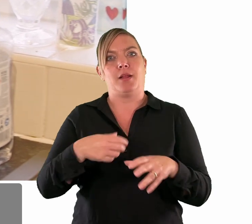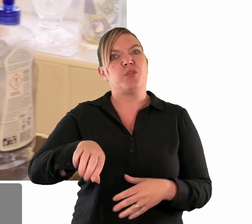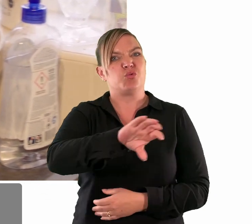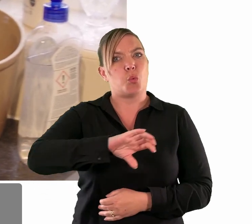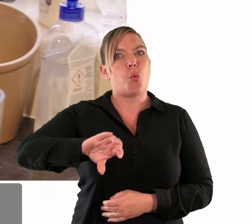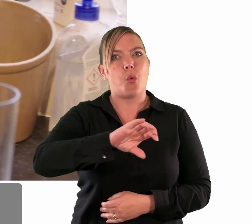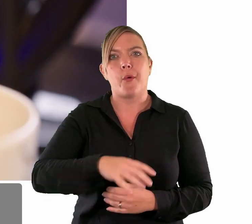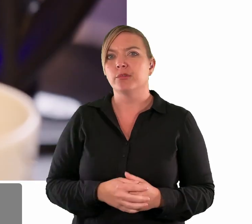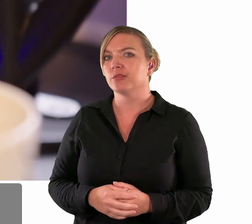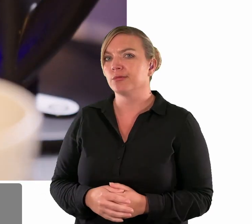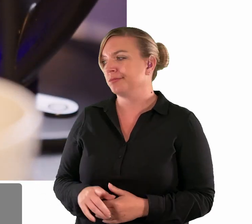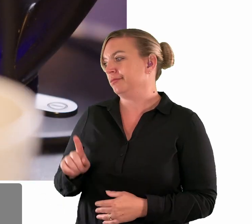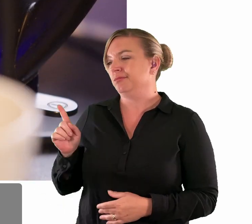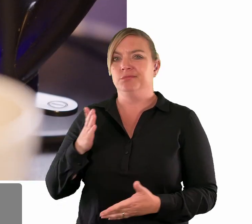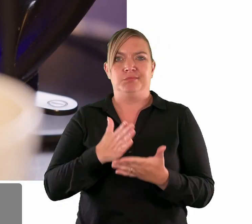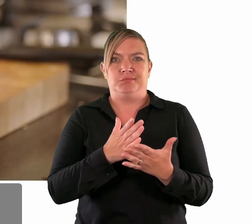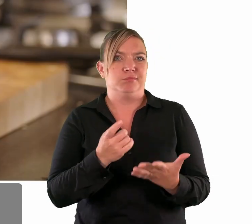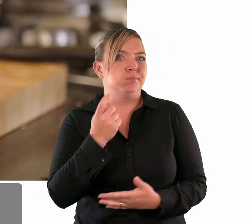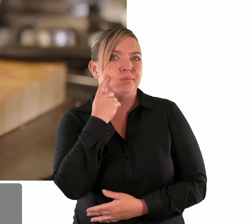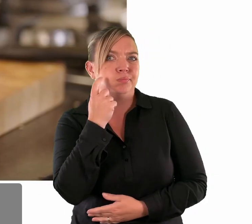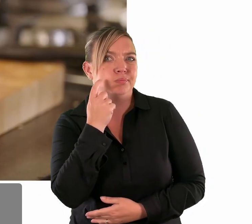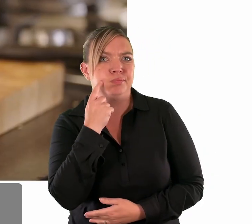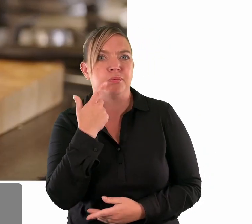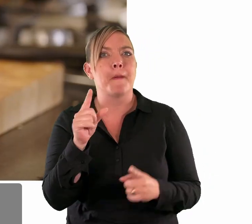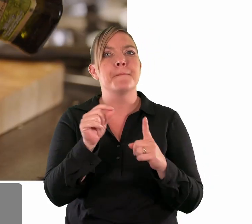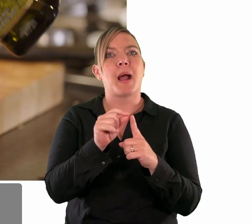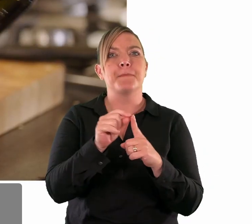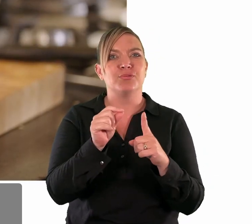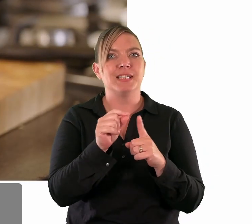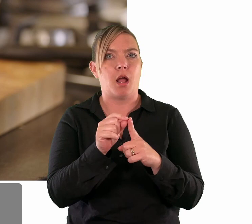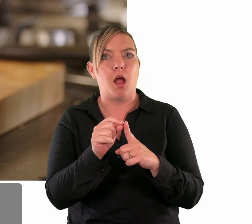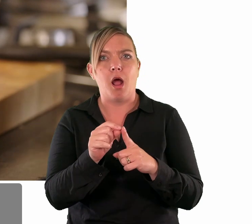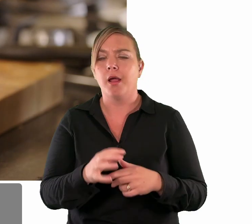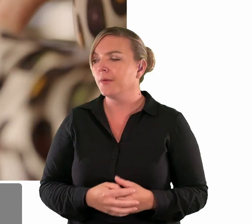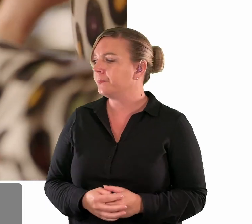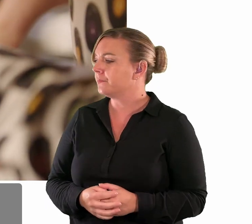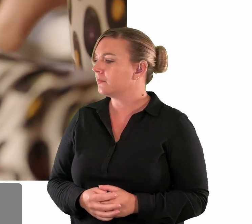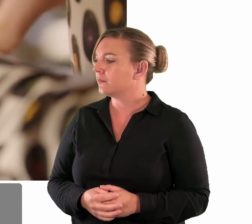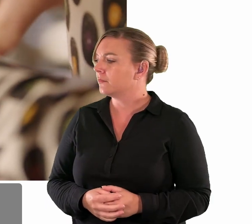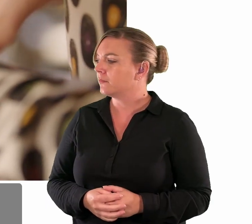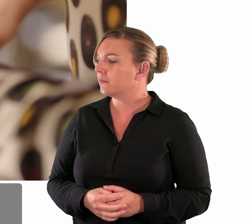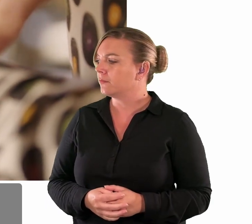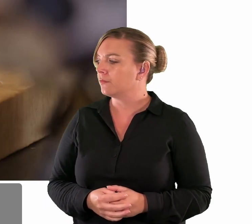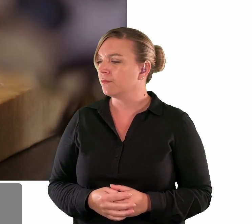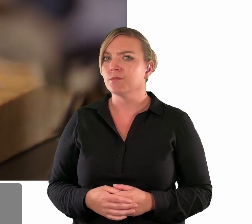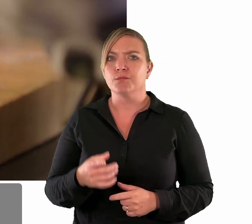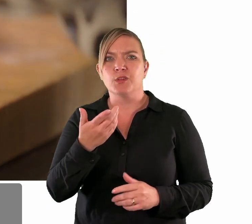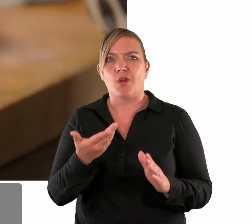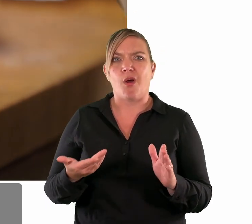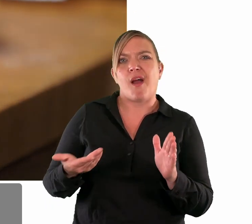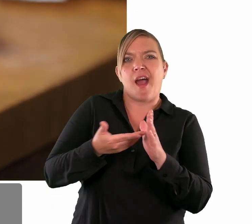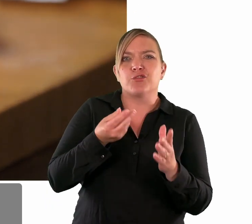And this is basically very simple. Paprika's two sorts. Bit of kick if you want to add a bit of extra